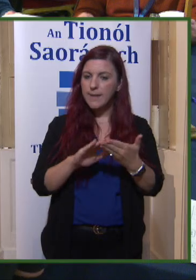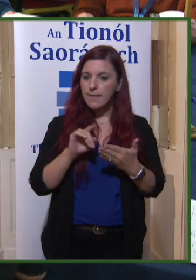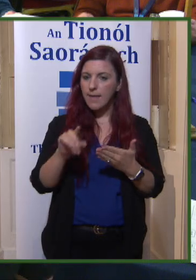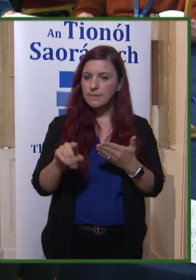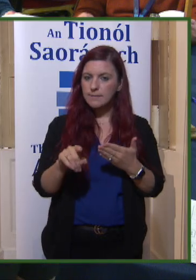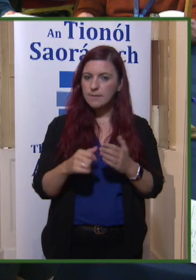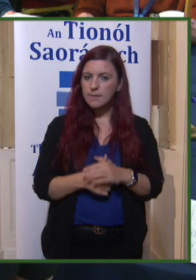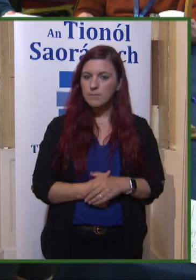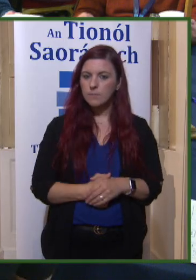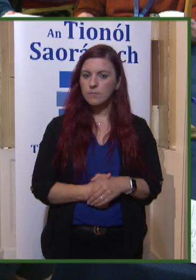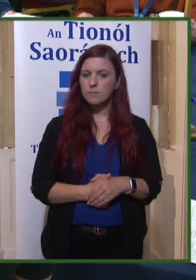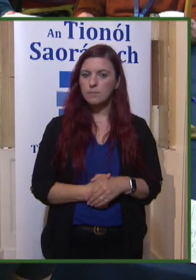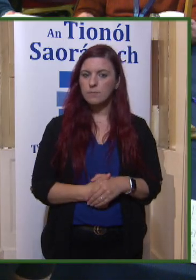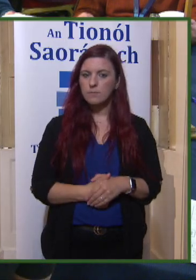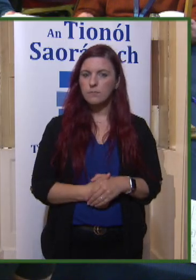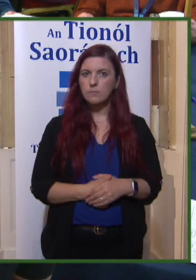amendment?